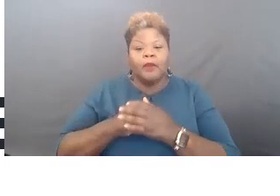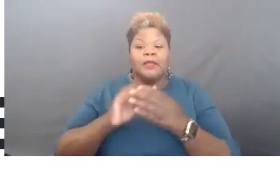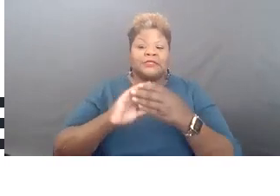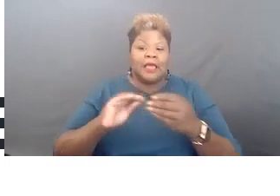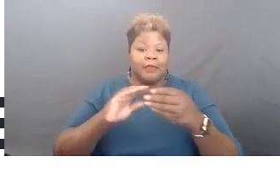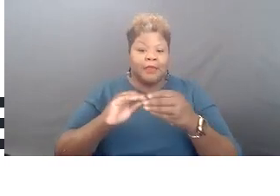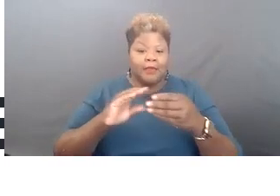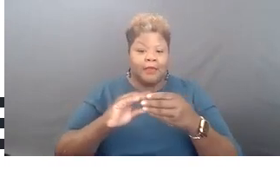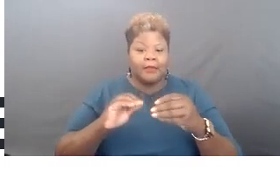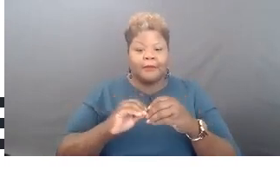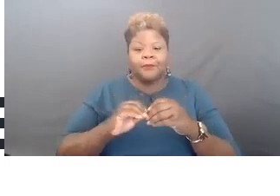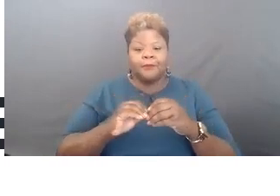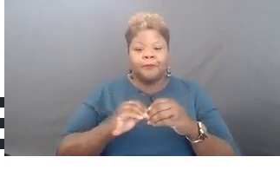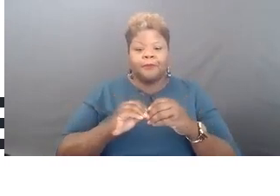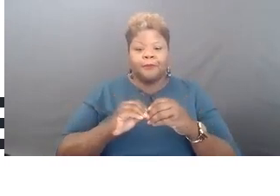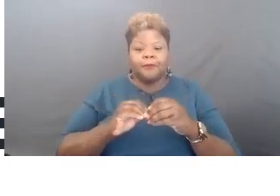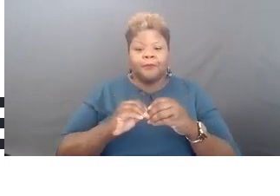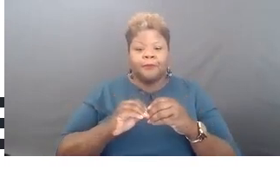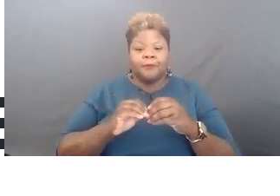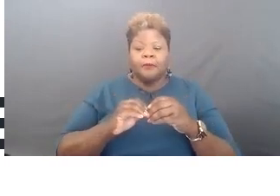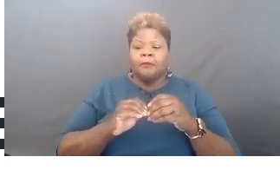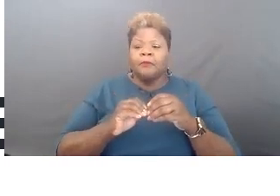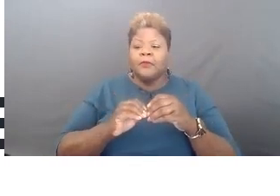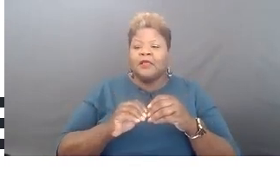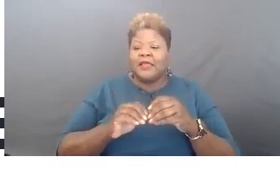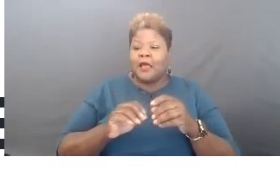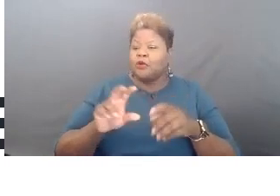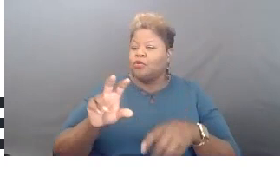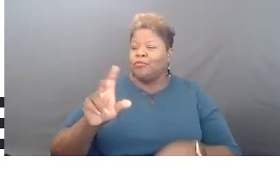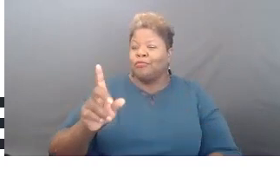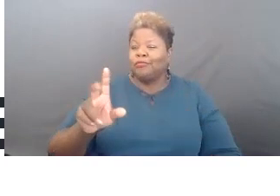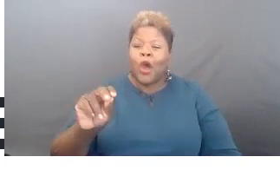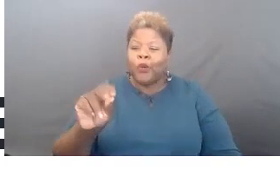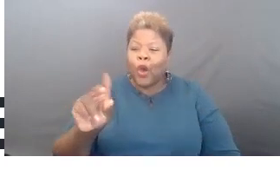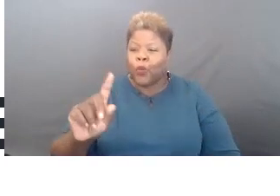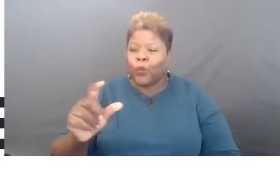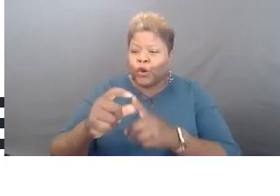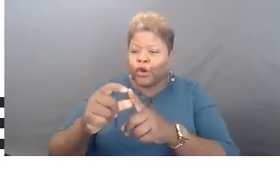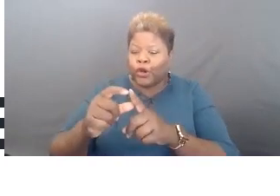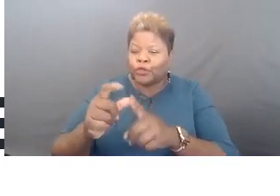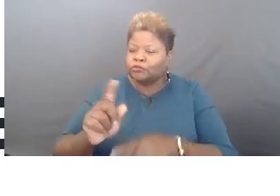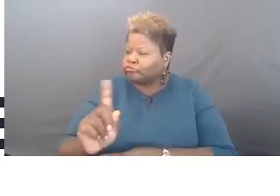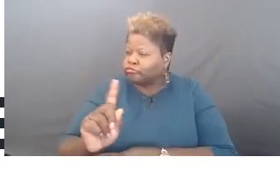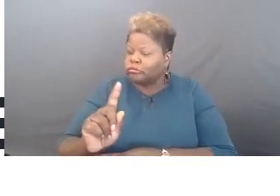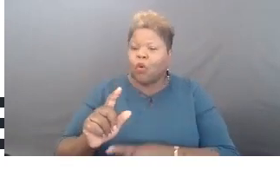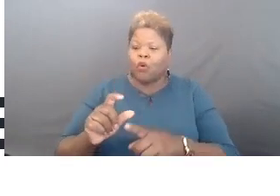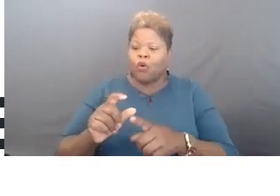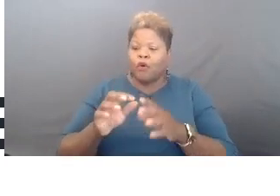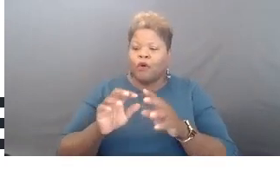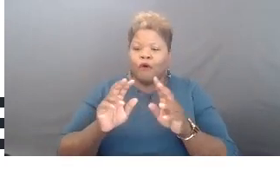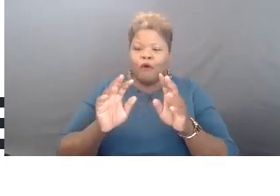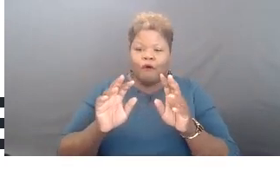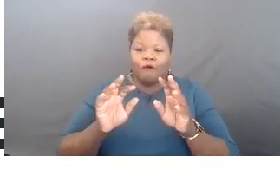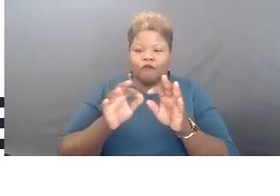saying, and basically like no words, like things, words and phrases you should